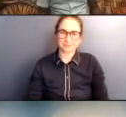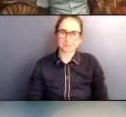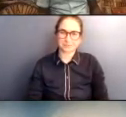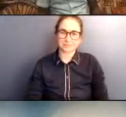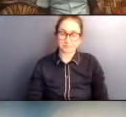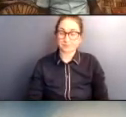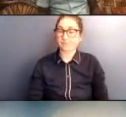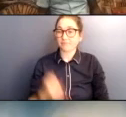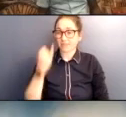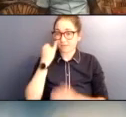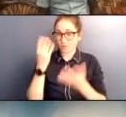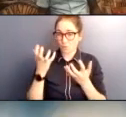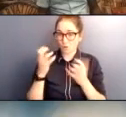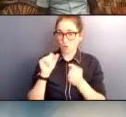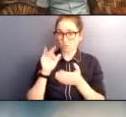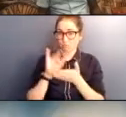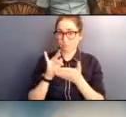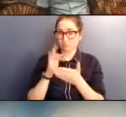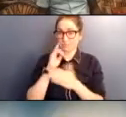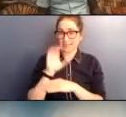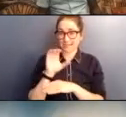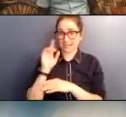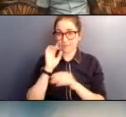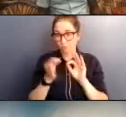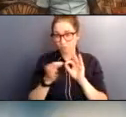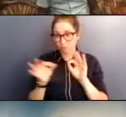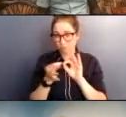You can turn on the live transcript option.